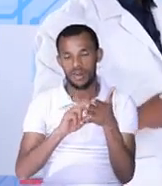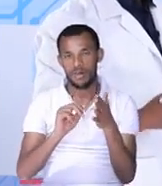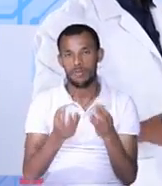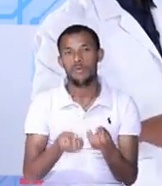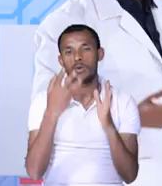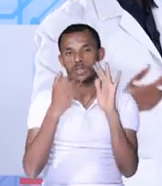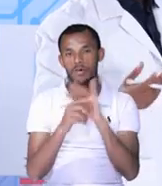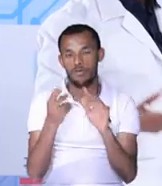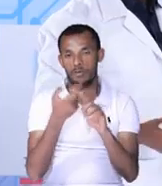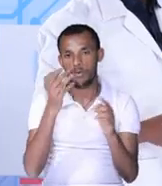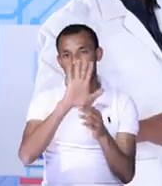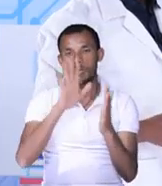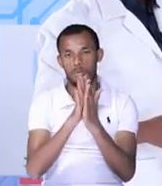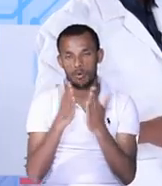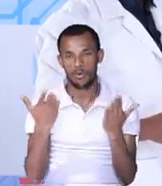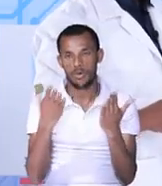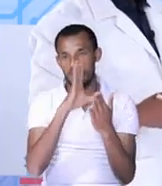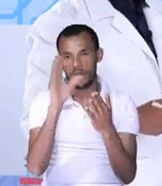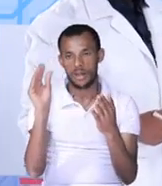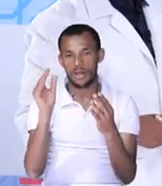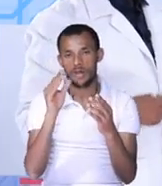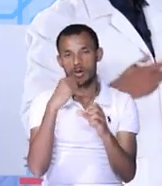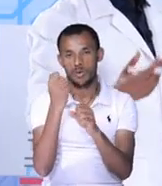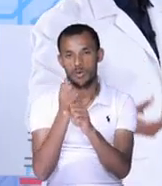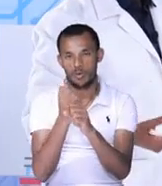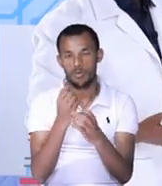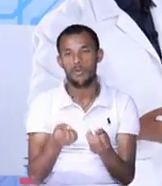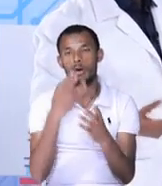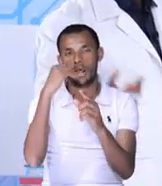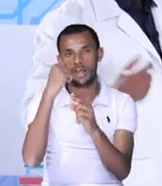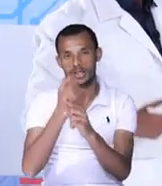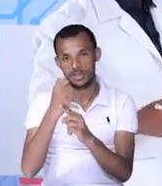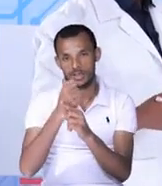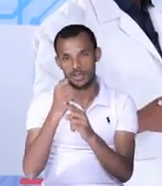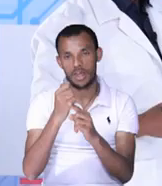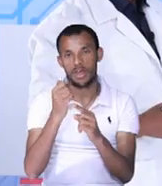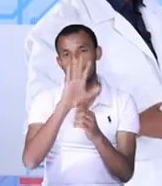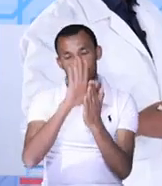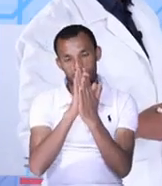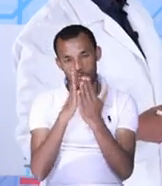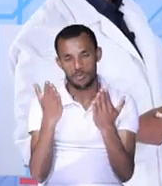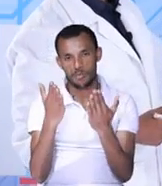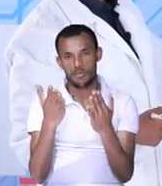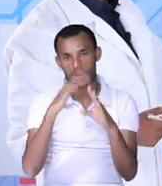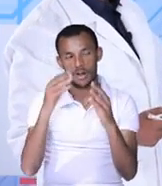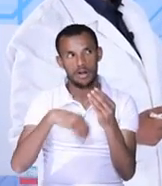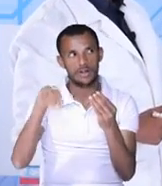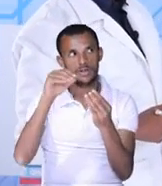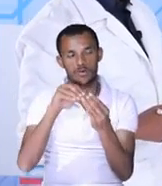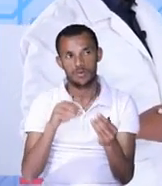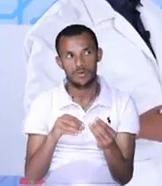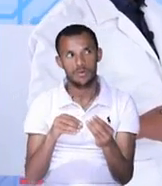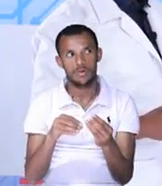more example from your textbook and do more exercise on your textbook. In addition to